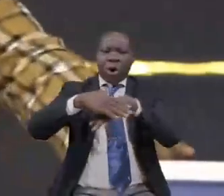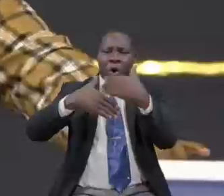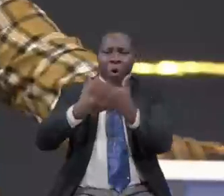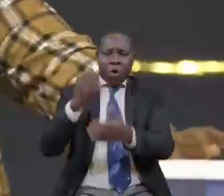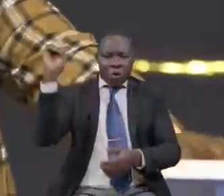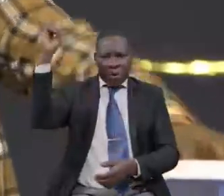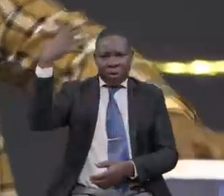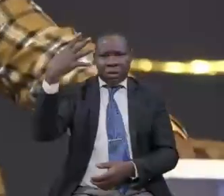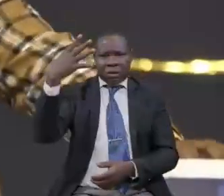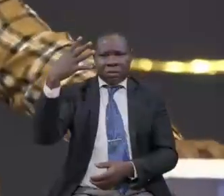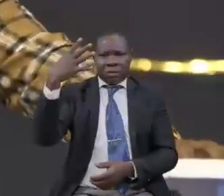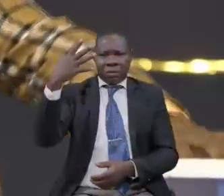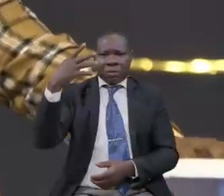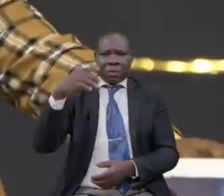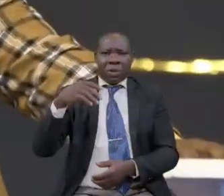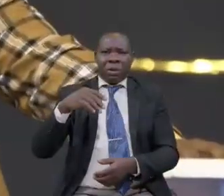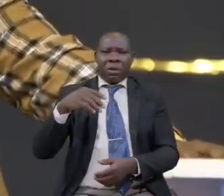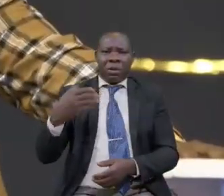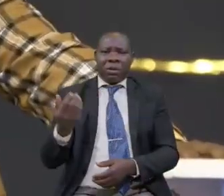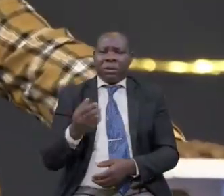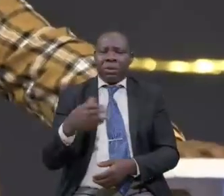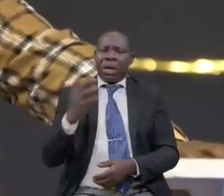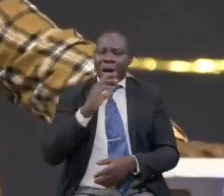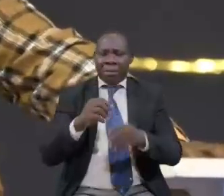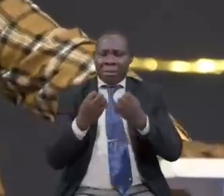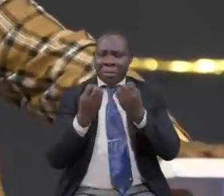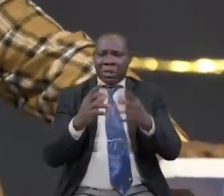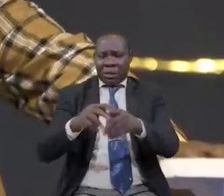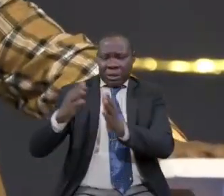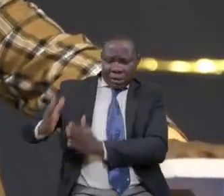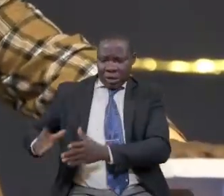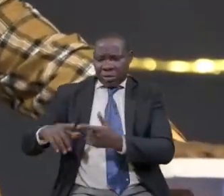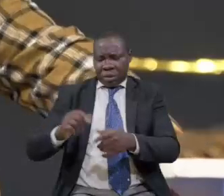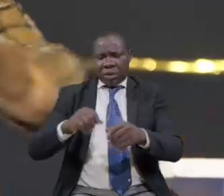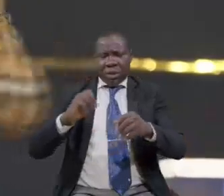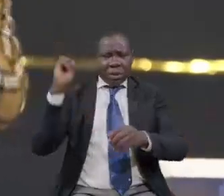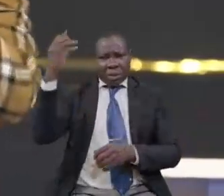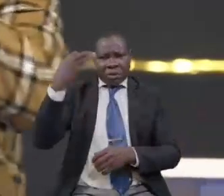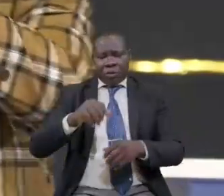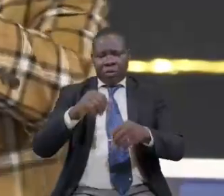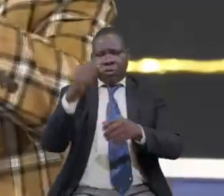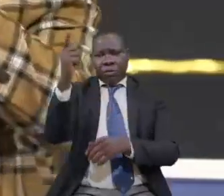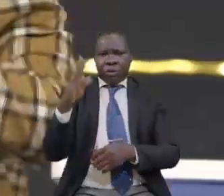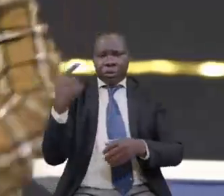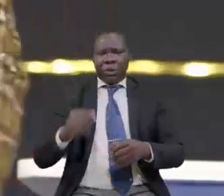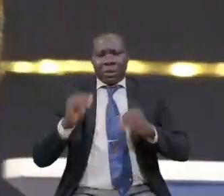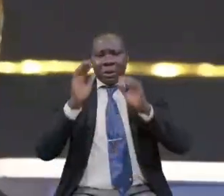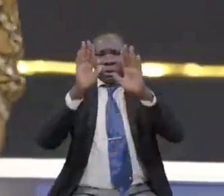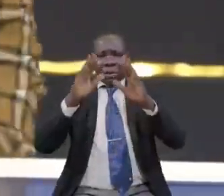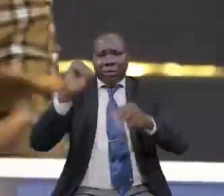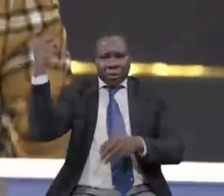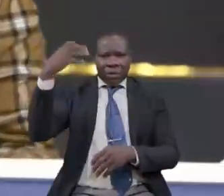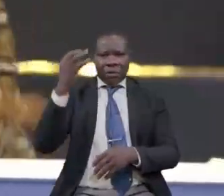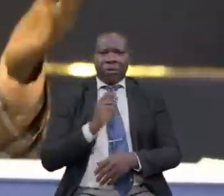the many-sided grace of God, the manifold grace of God, and the various things grace